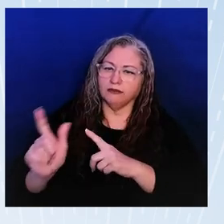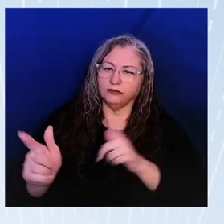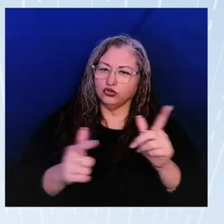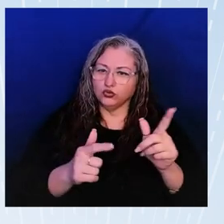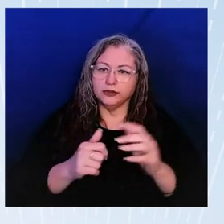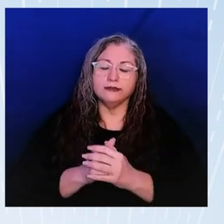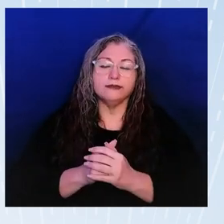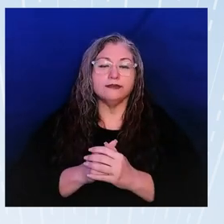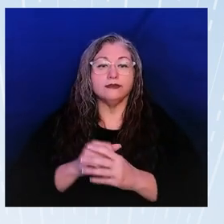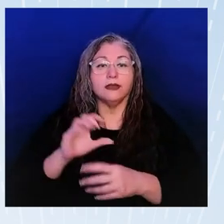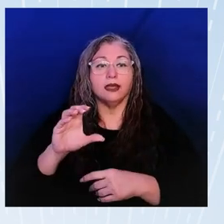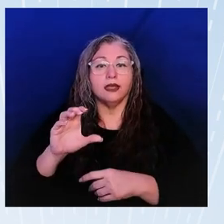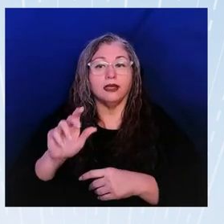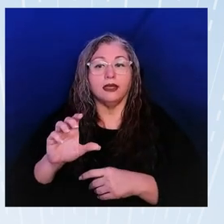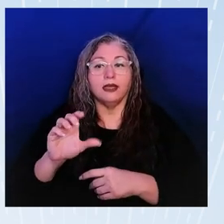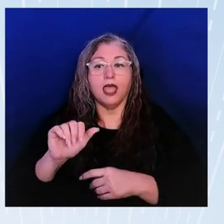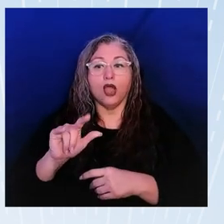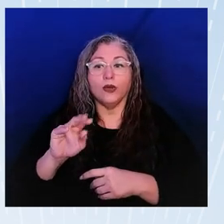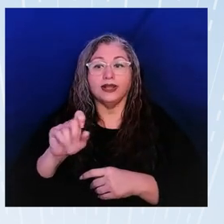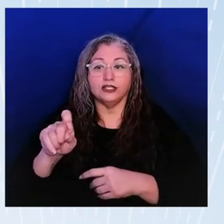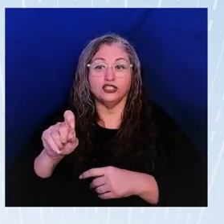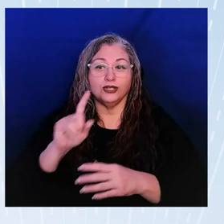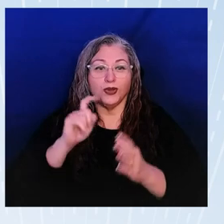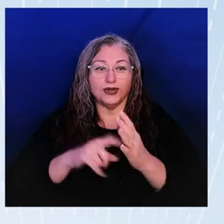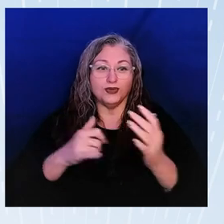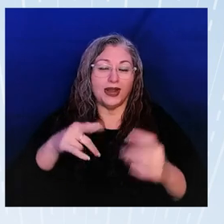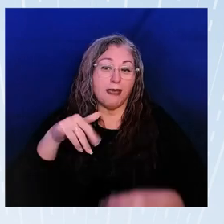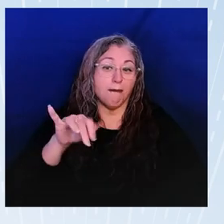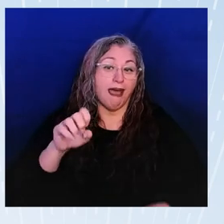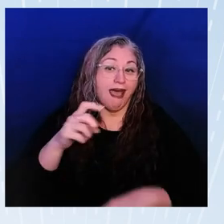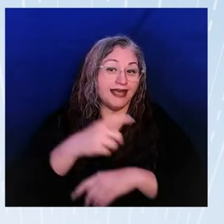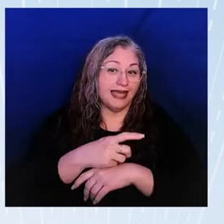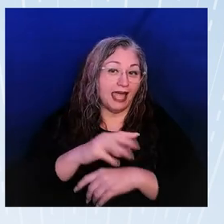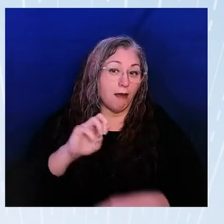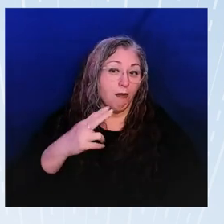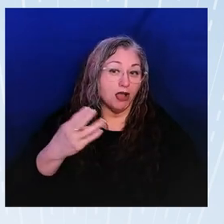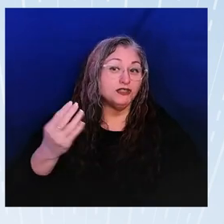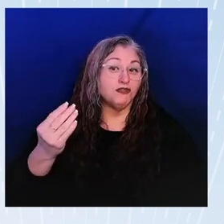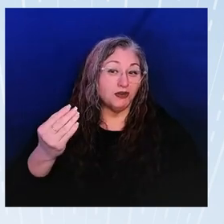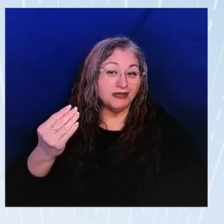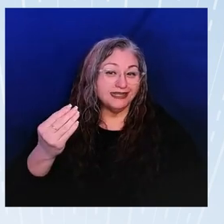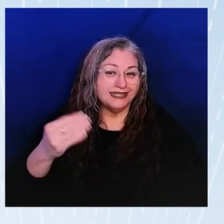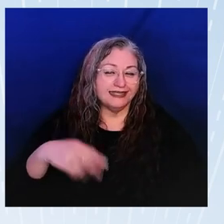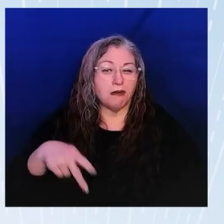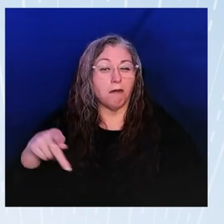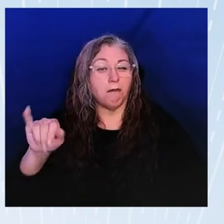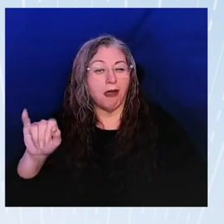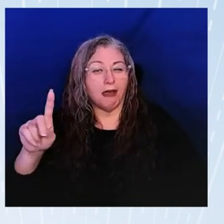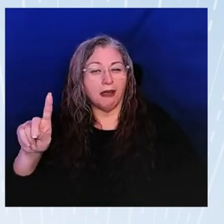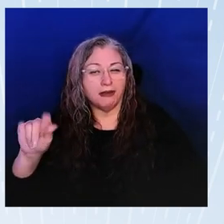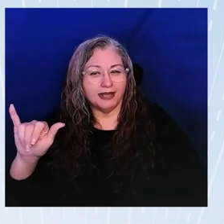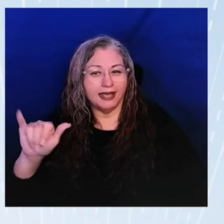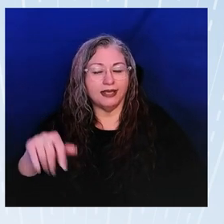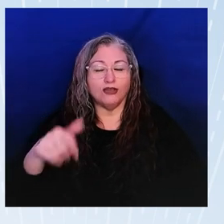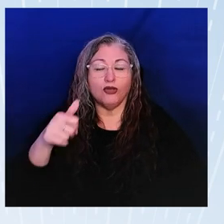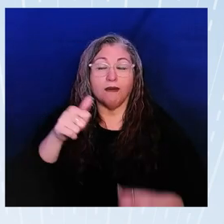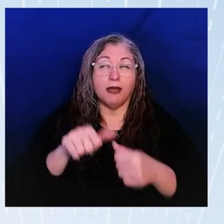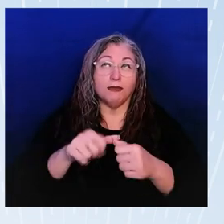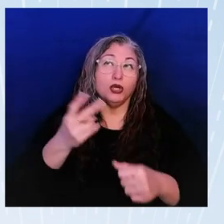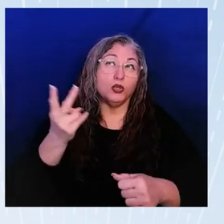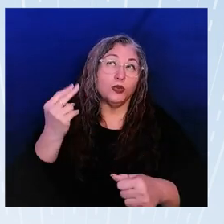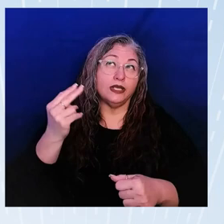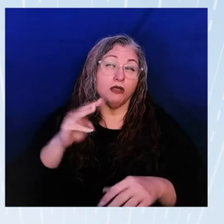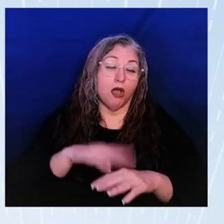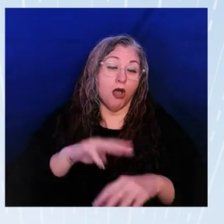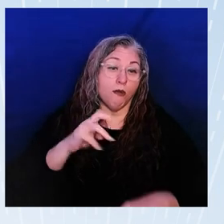As Carolyn noted, that today is Pi Day, it's March 14th. If we think back to where we were 2 years ago on March